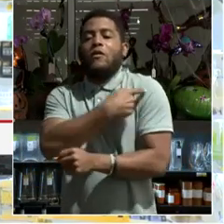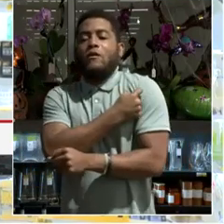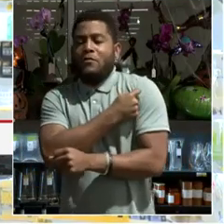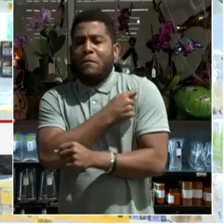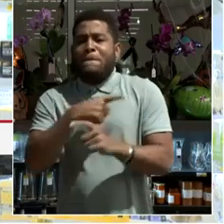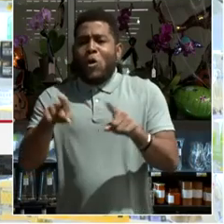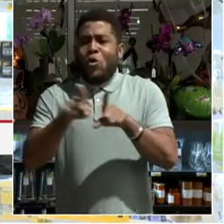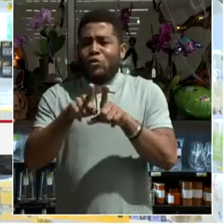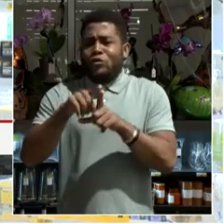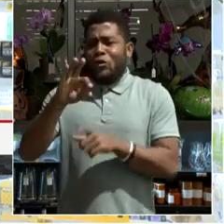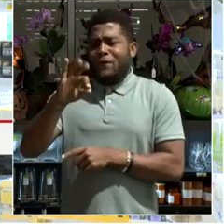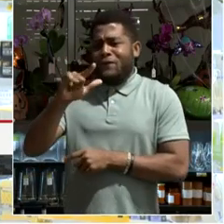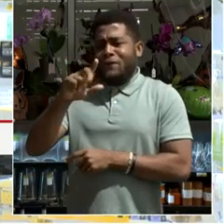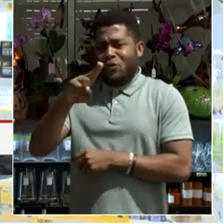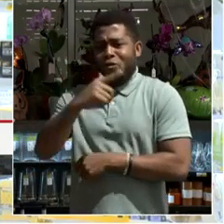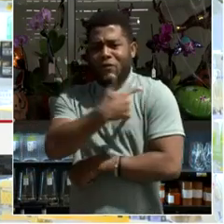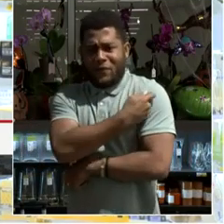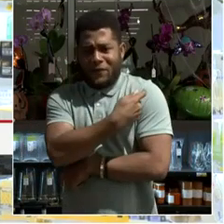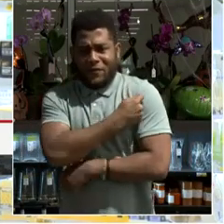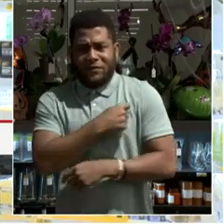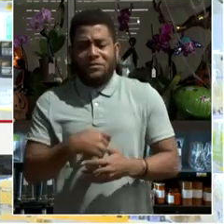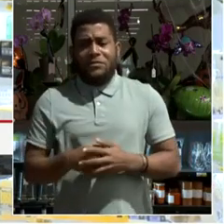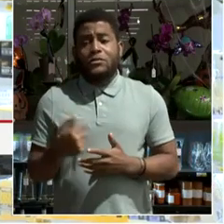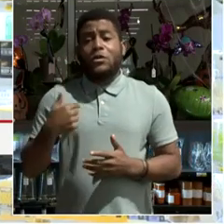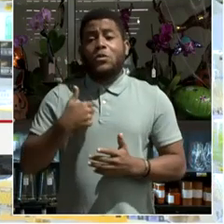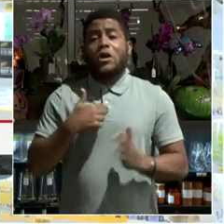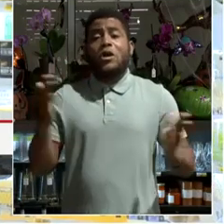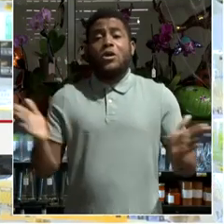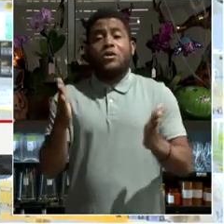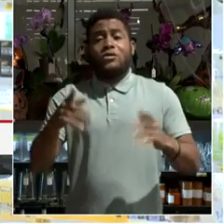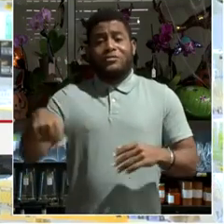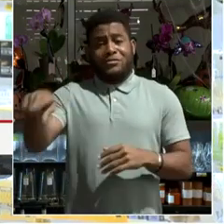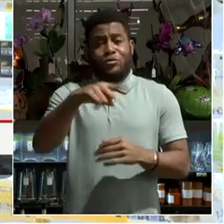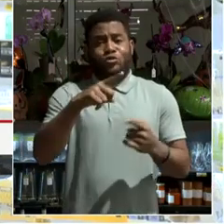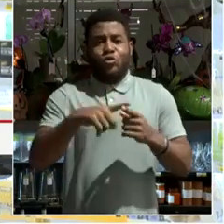we want to encourage you to look at